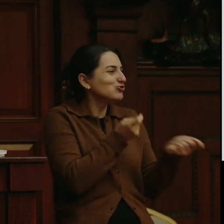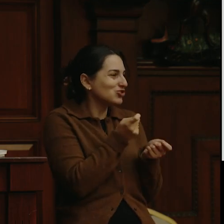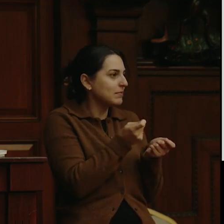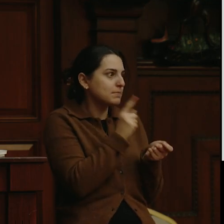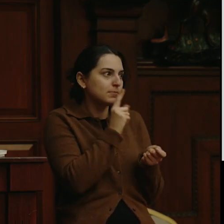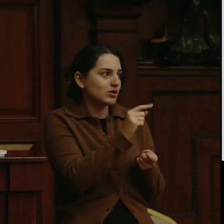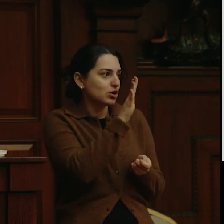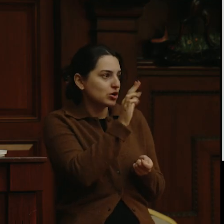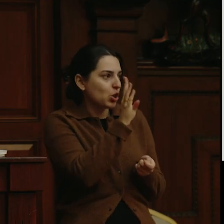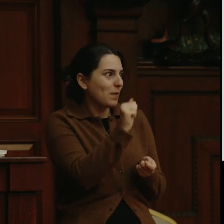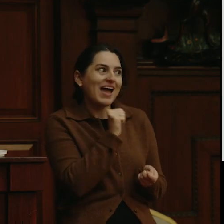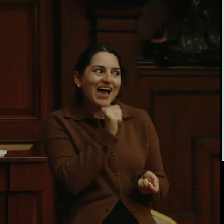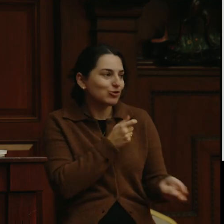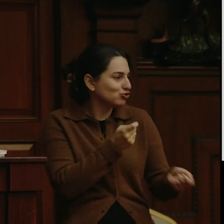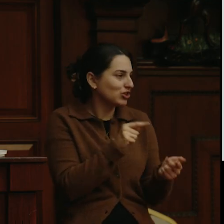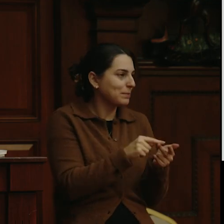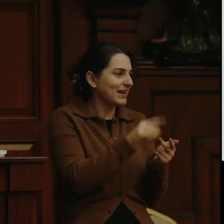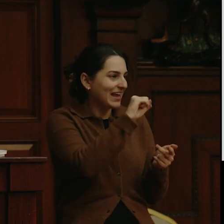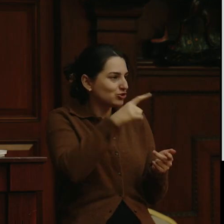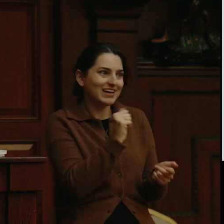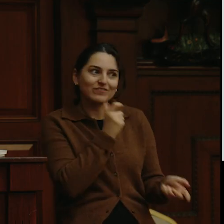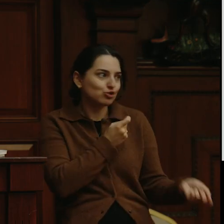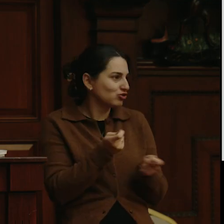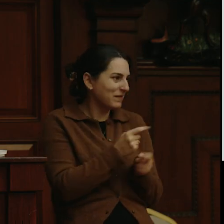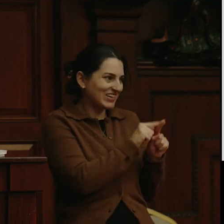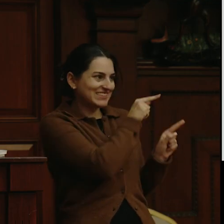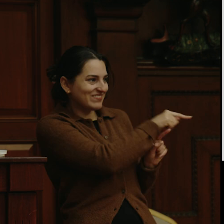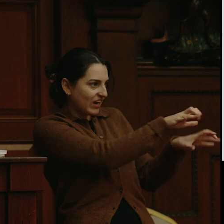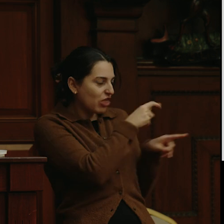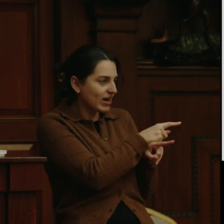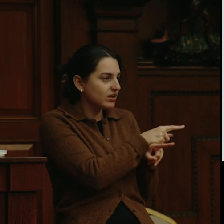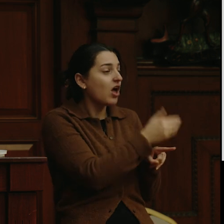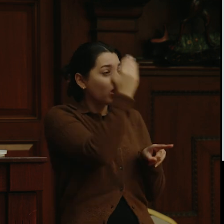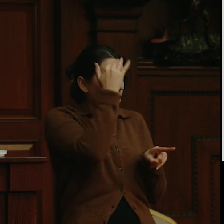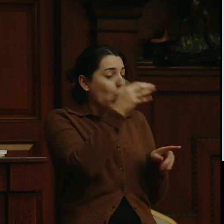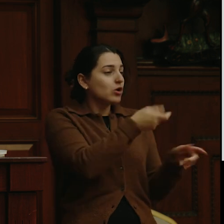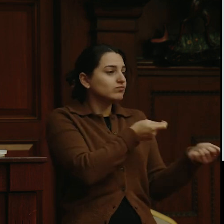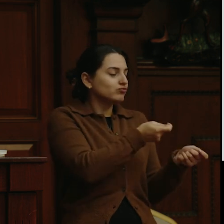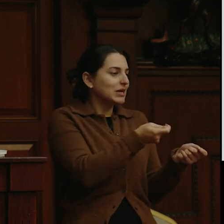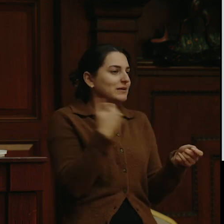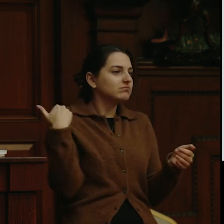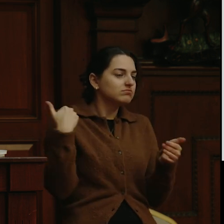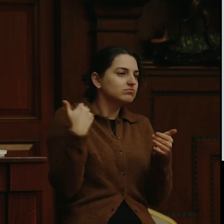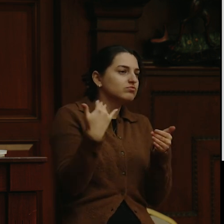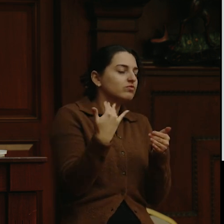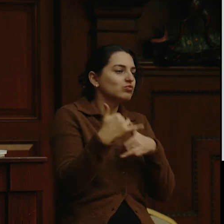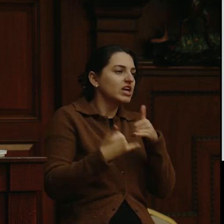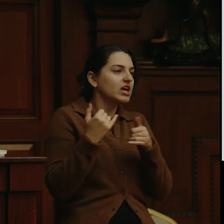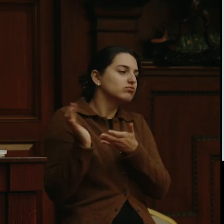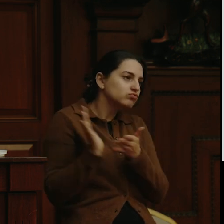for lupus and Sjögren's and the other conditions. And while those treatments initially were intravenous, after a few